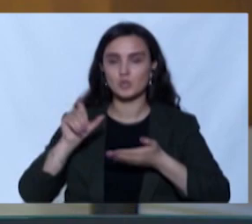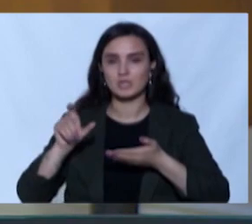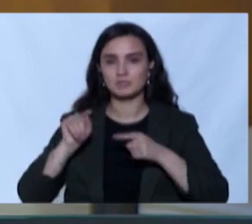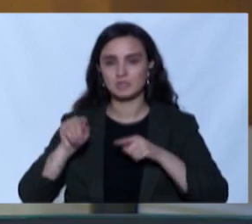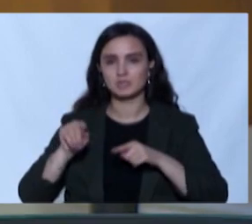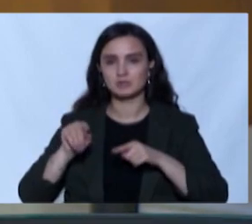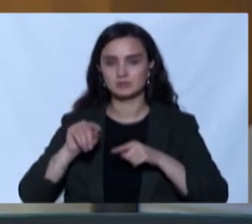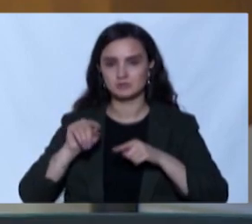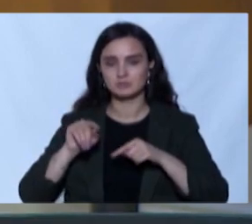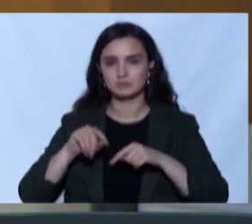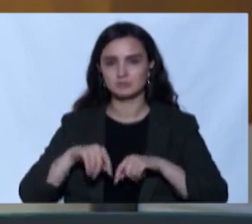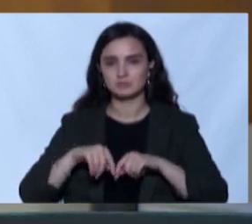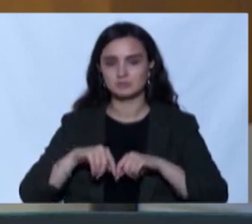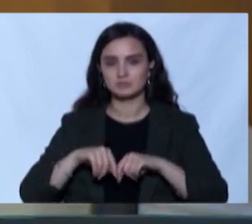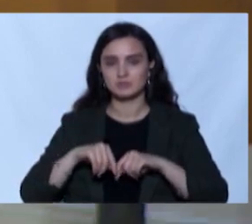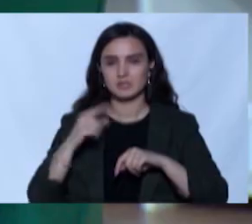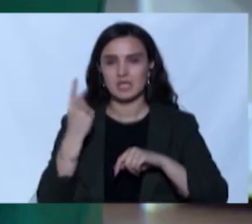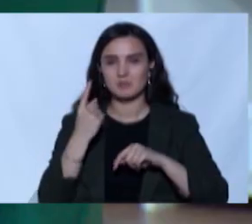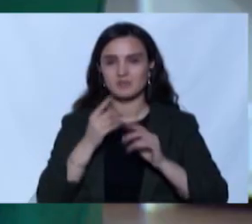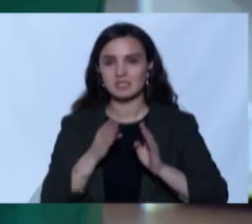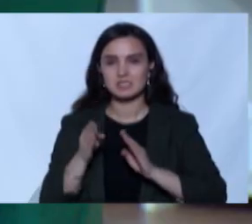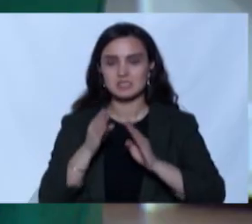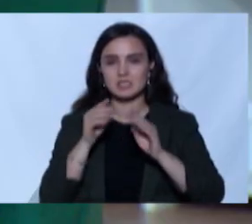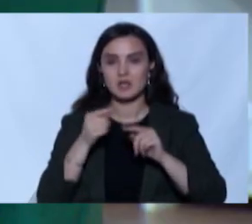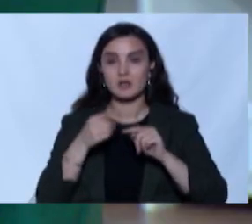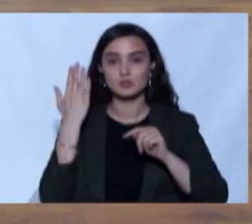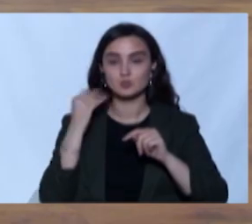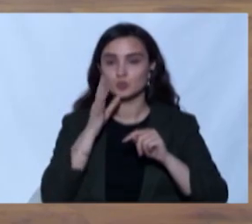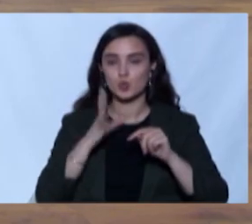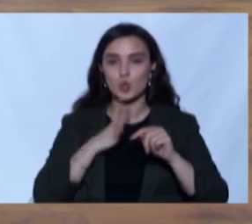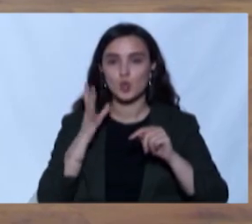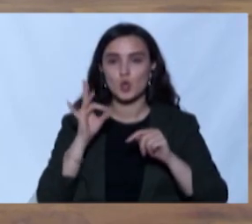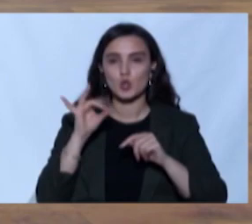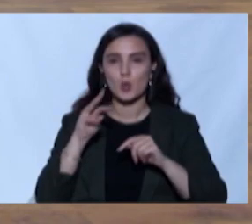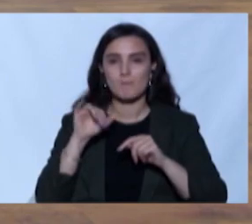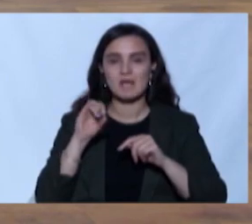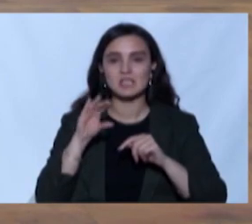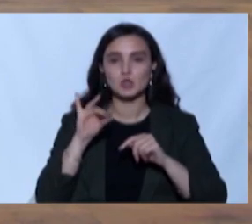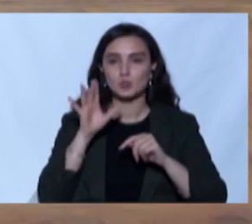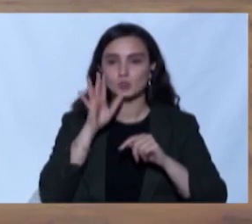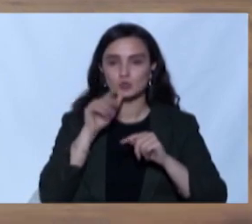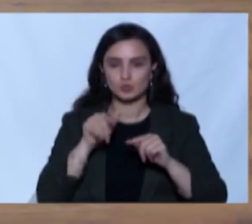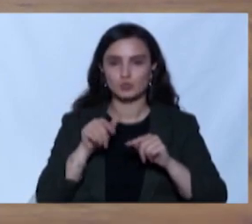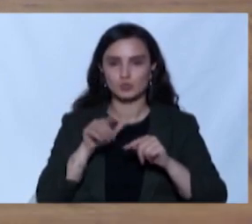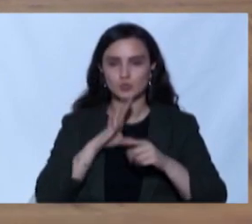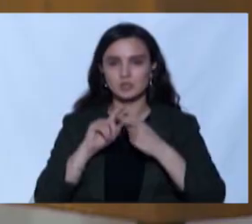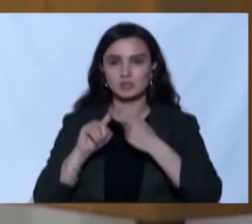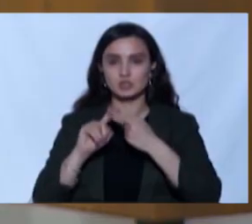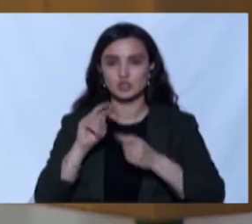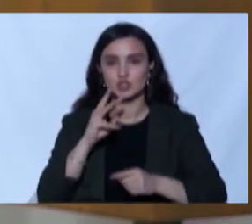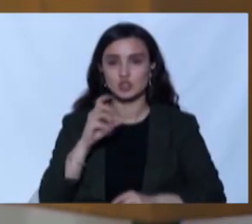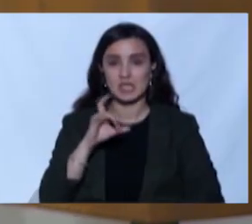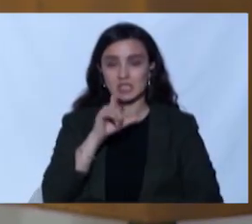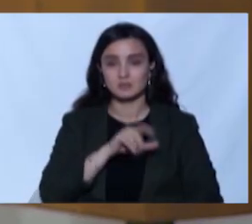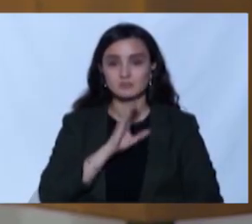Coleridge being the first wave of the Romantic era, and then Shelley herself being connected to